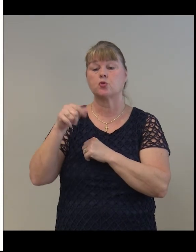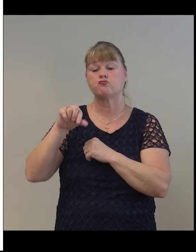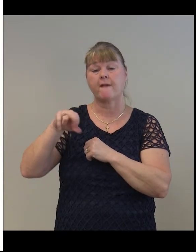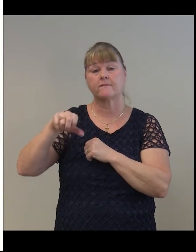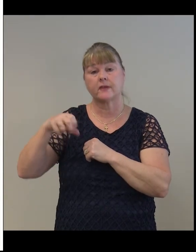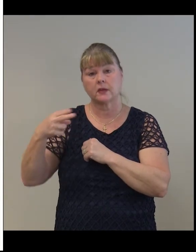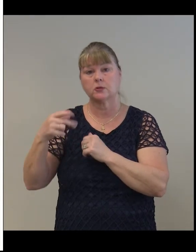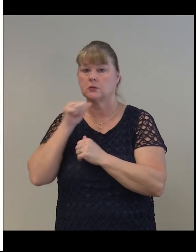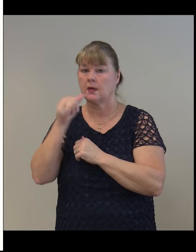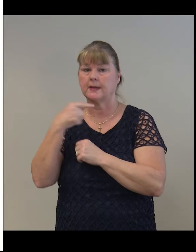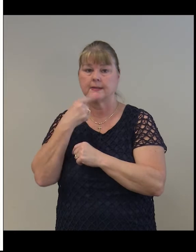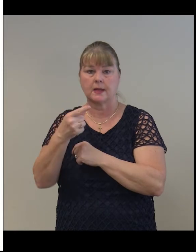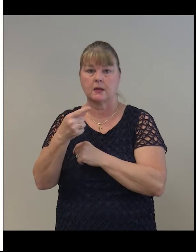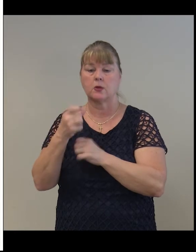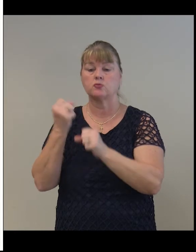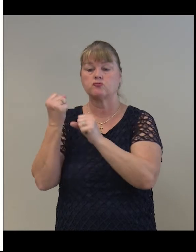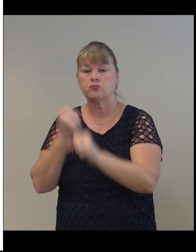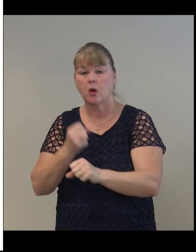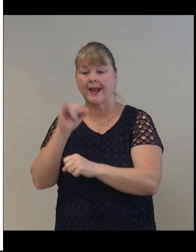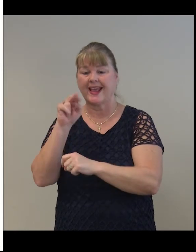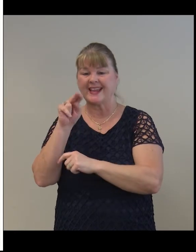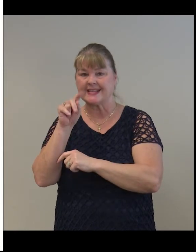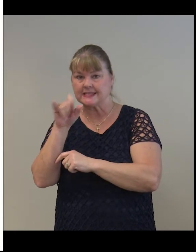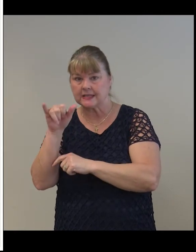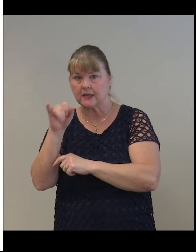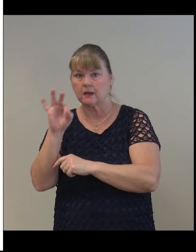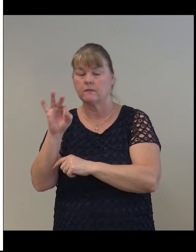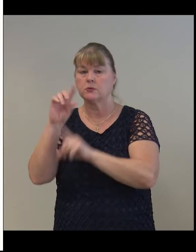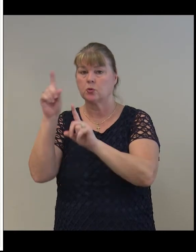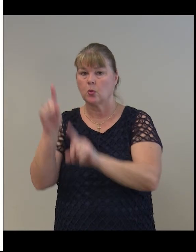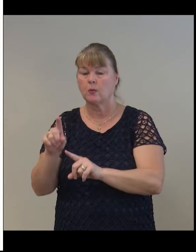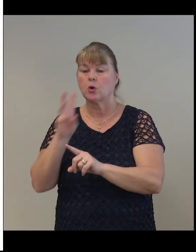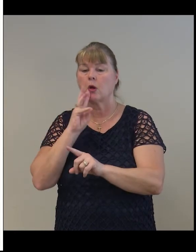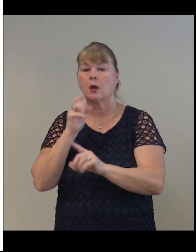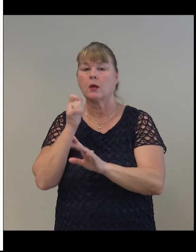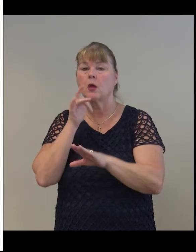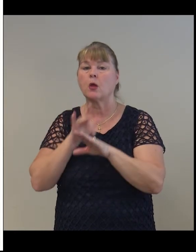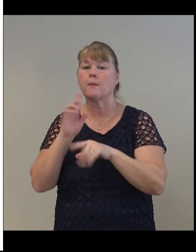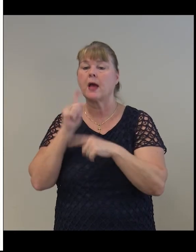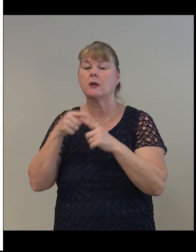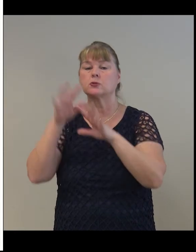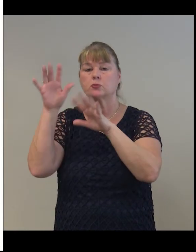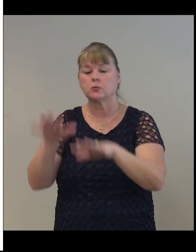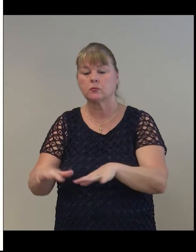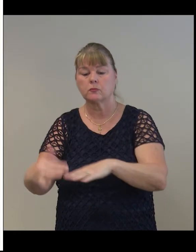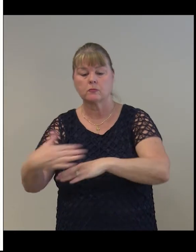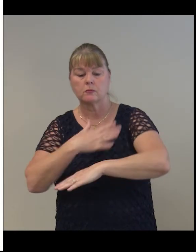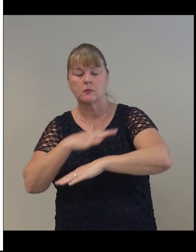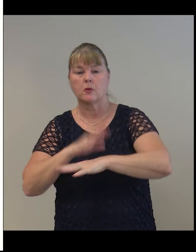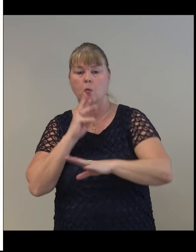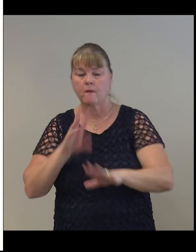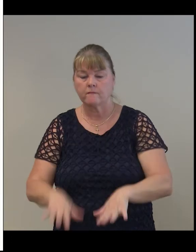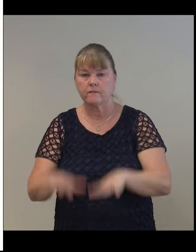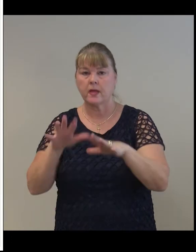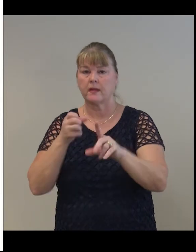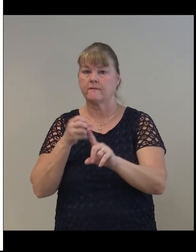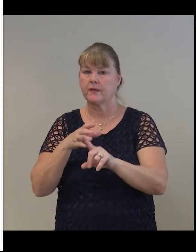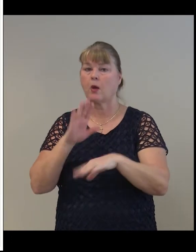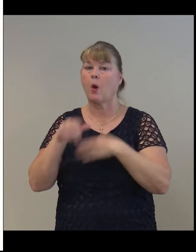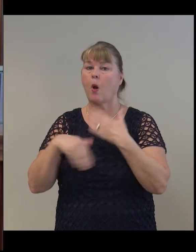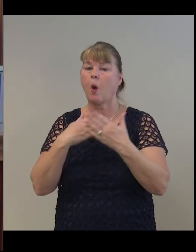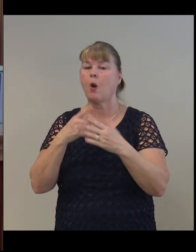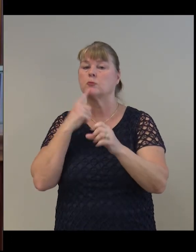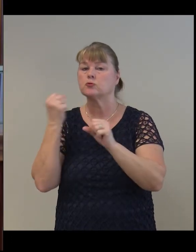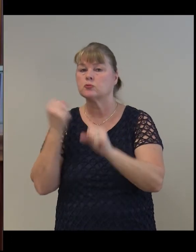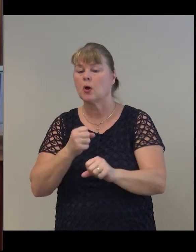This graphic does not tell you the intensity of the storm. We talked earlier about how storm surge and flooding are all